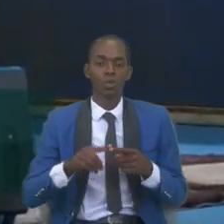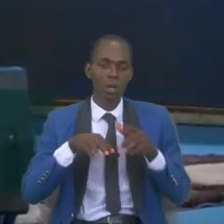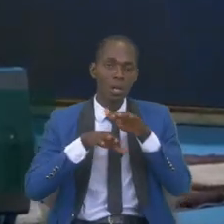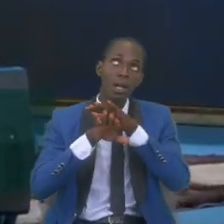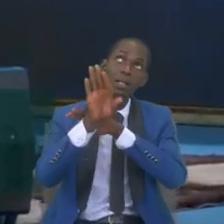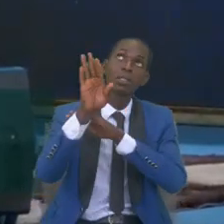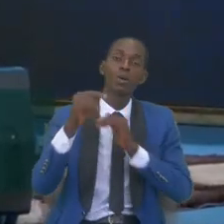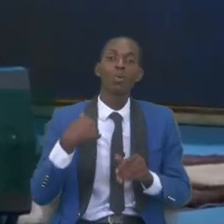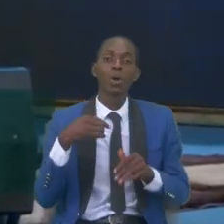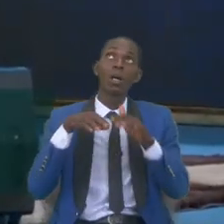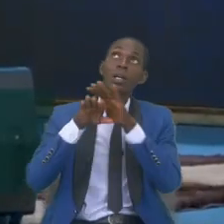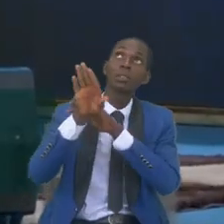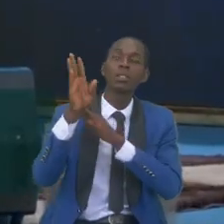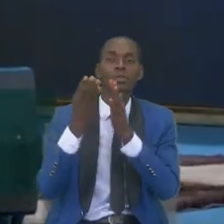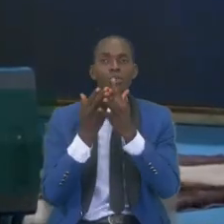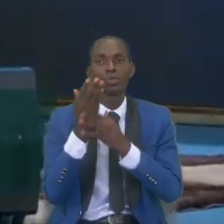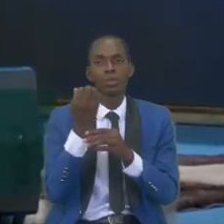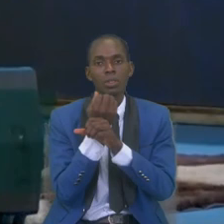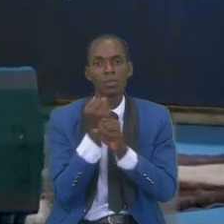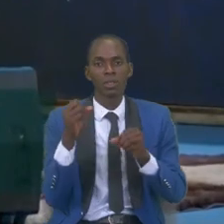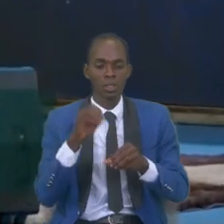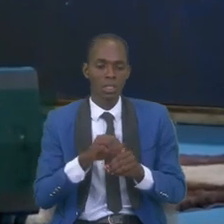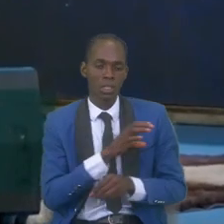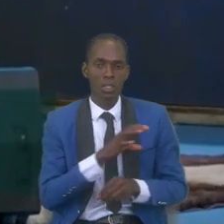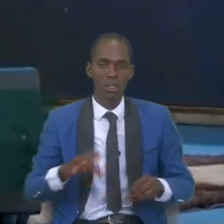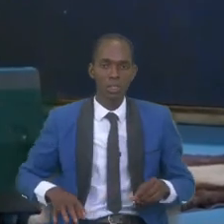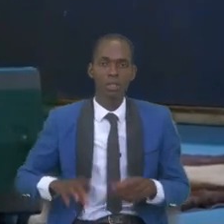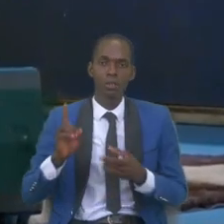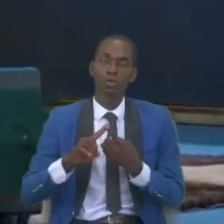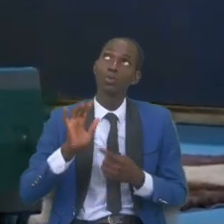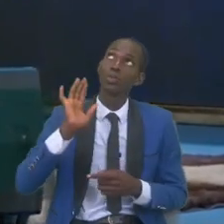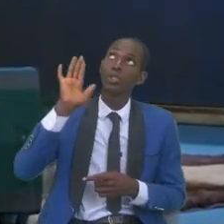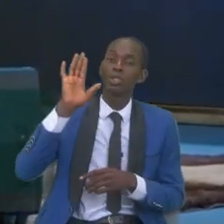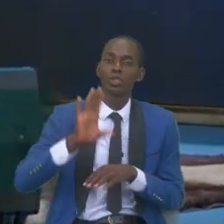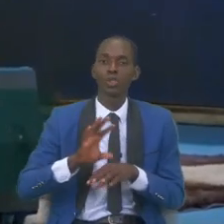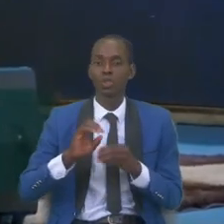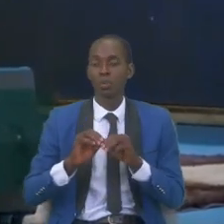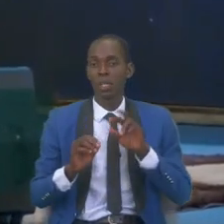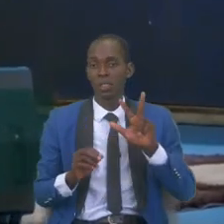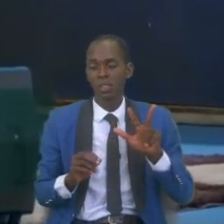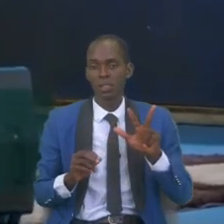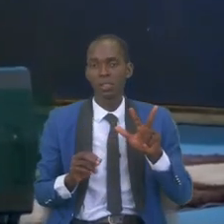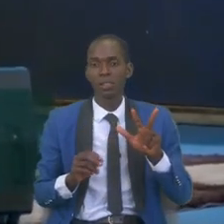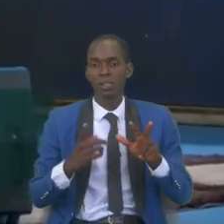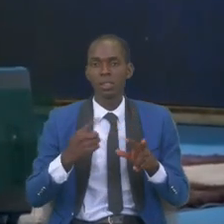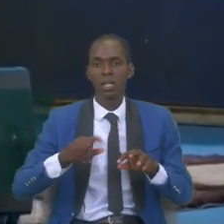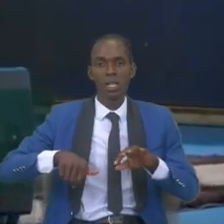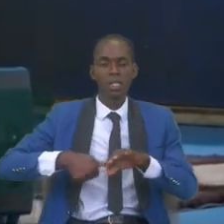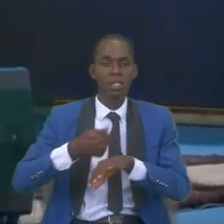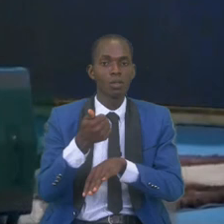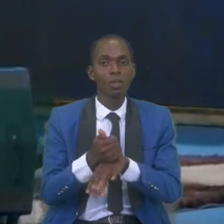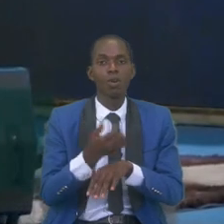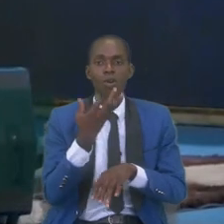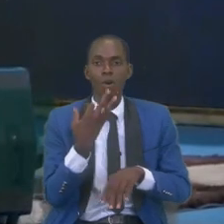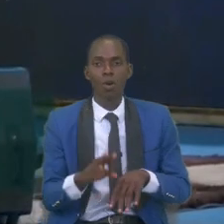through salvation in Christ into his church. Number three is the establishment of saints,